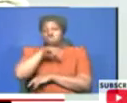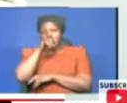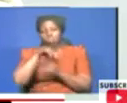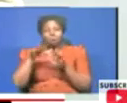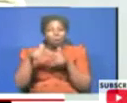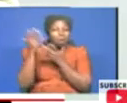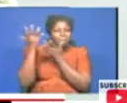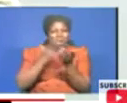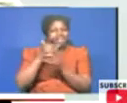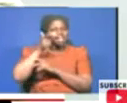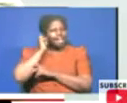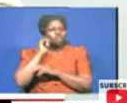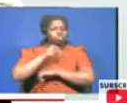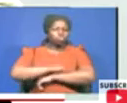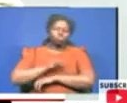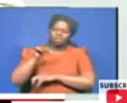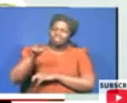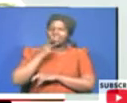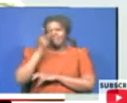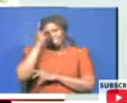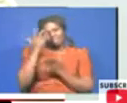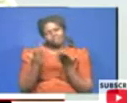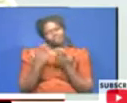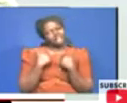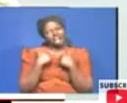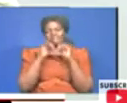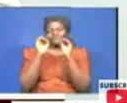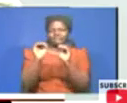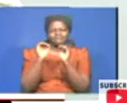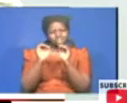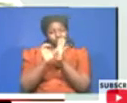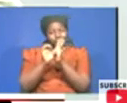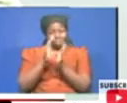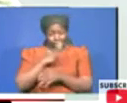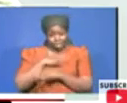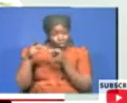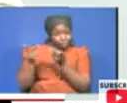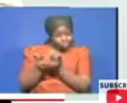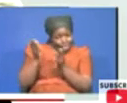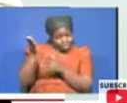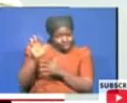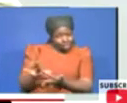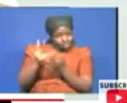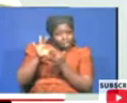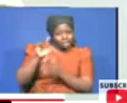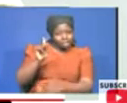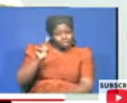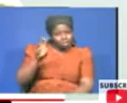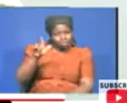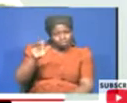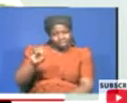Mm-hmm. This parent may not provide. Mm-hmm. They don't have. Like in our place there. Mm-hmm. Especially the Kware slum, you find the